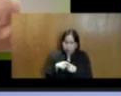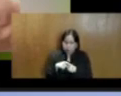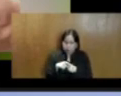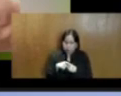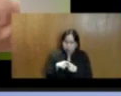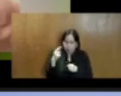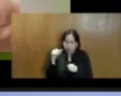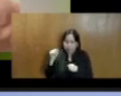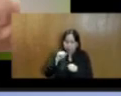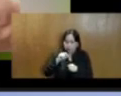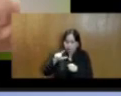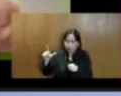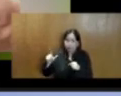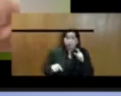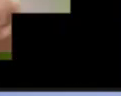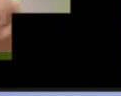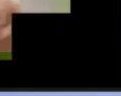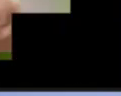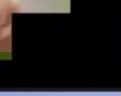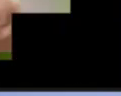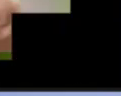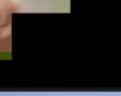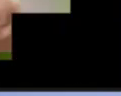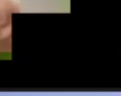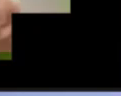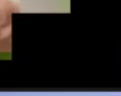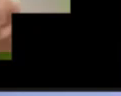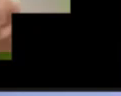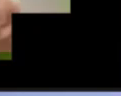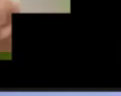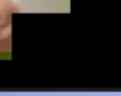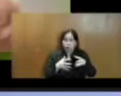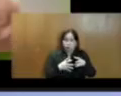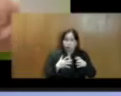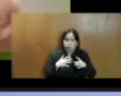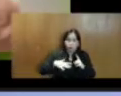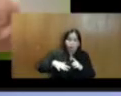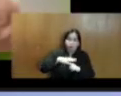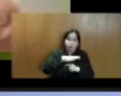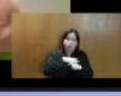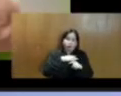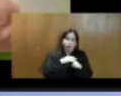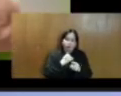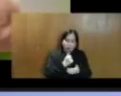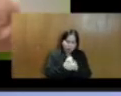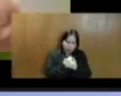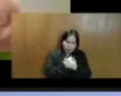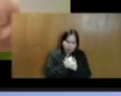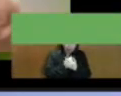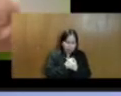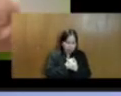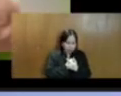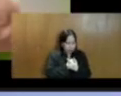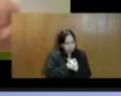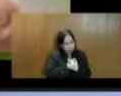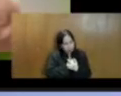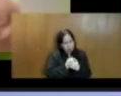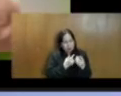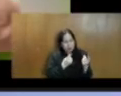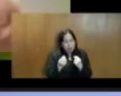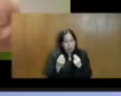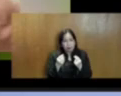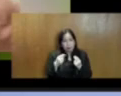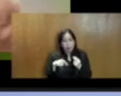the whole TVET sector. So that's why we need all of them, our stakeholders, in terms of really doing, implementing